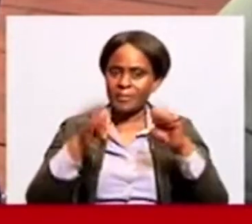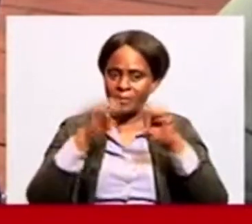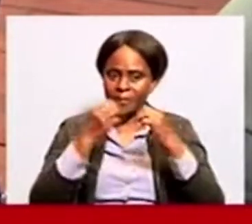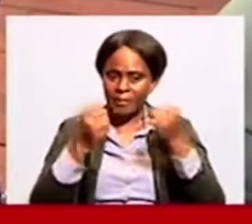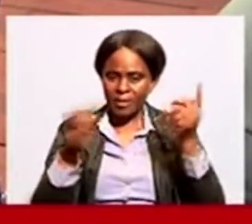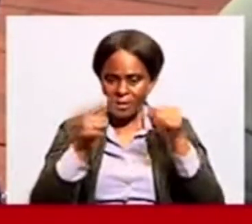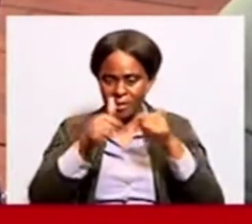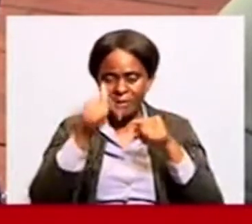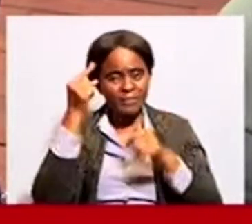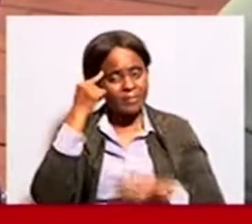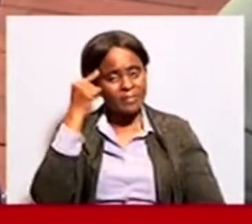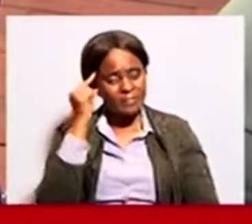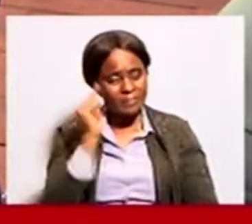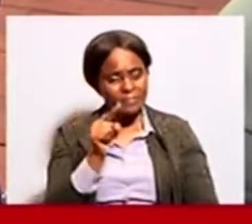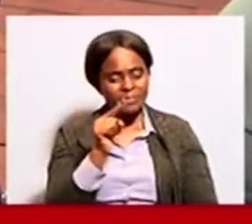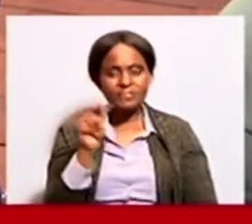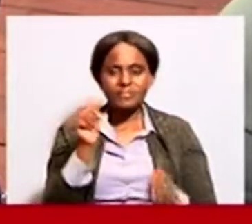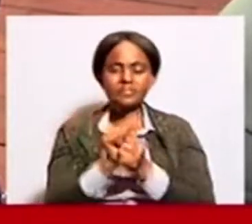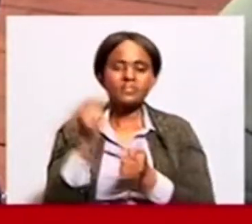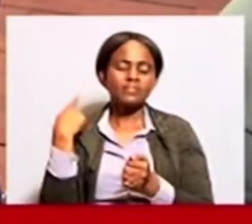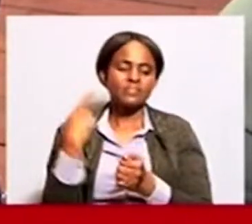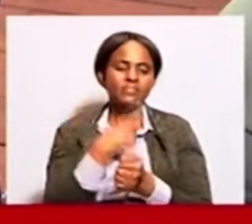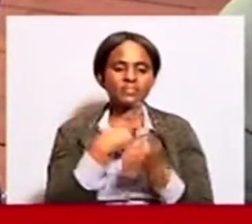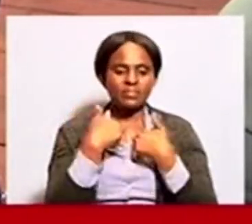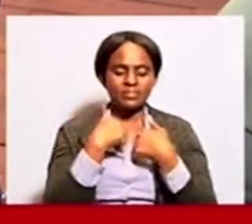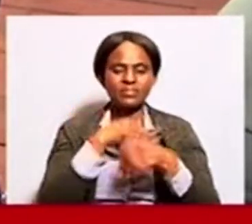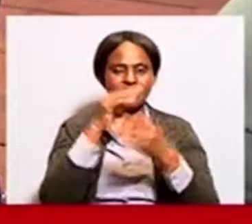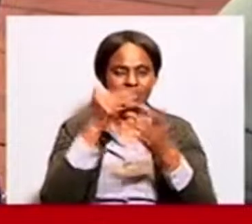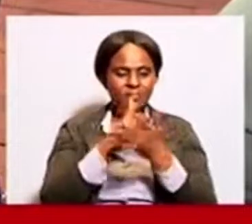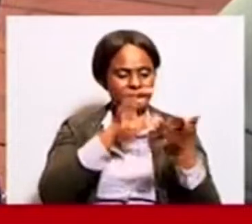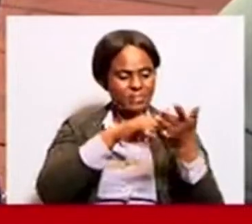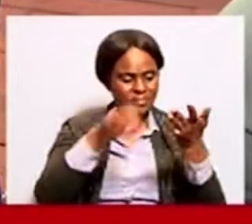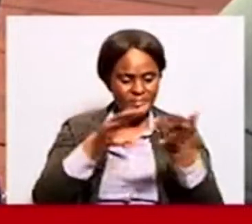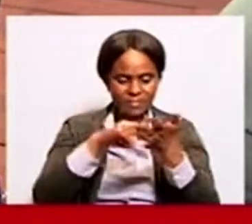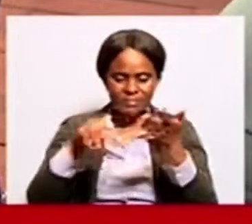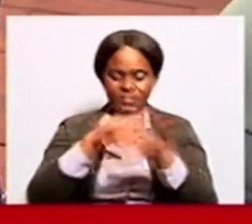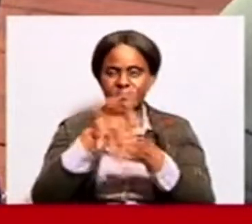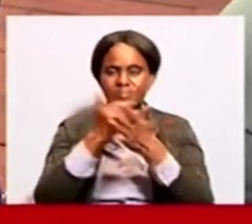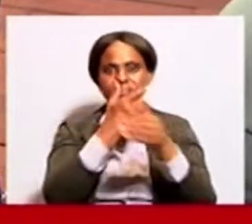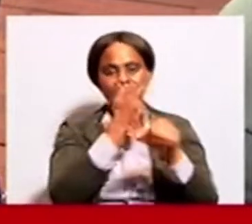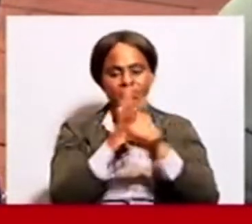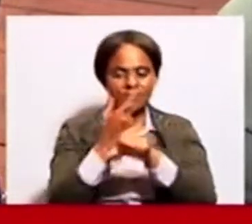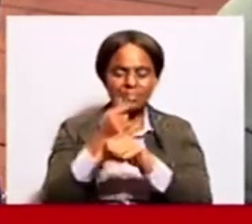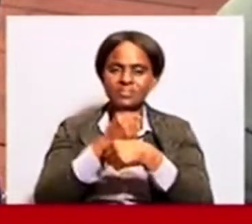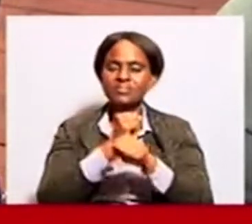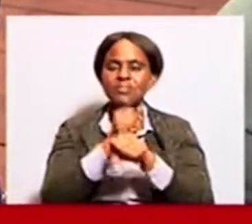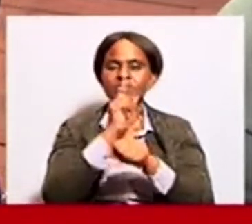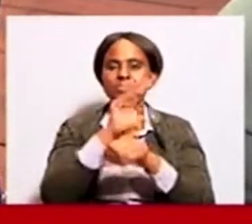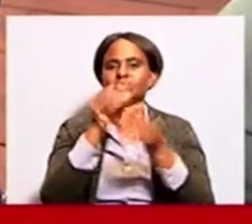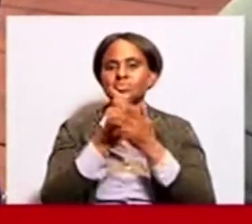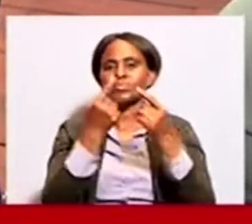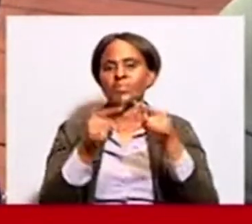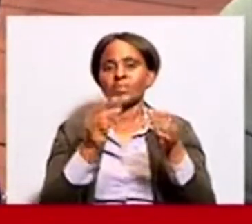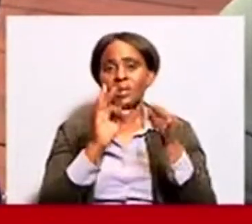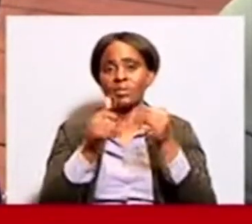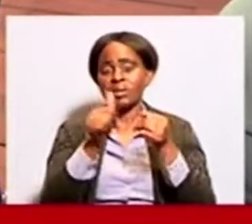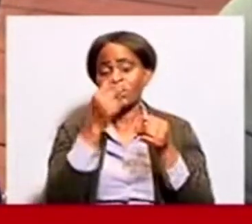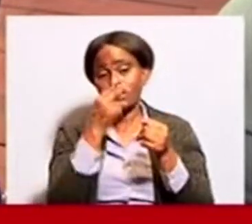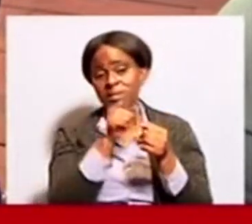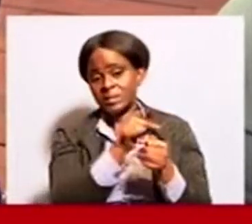when government and the parliament is moving all these rigidities to ensure that these things are done? But if you look